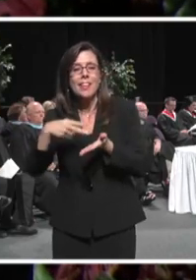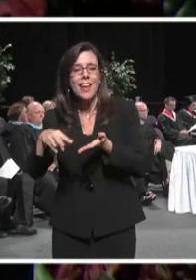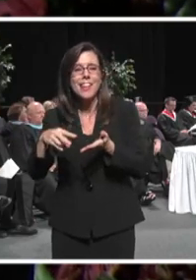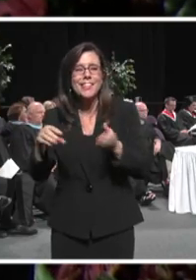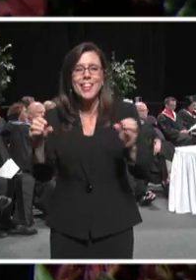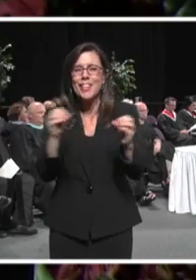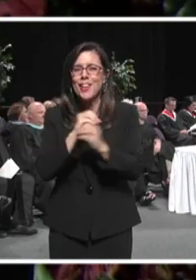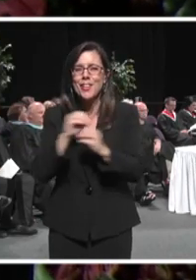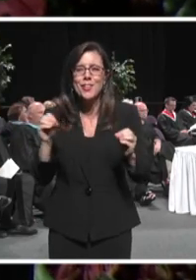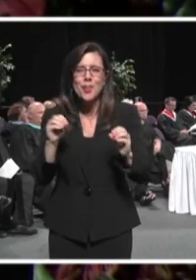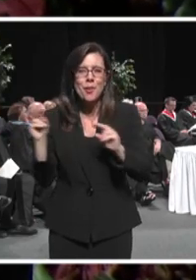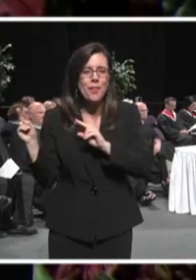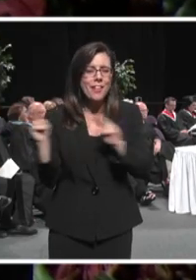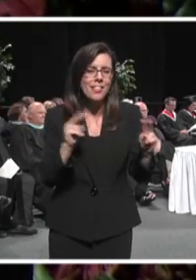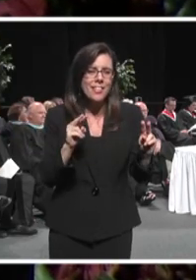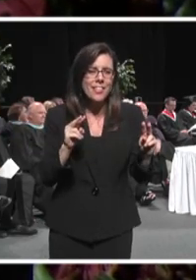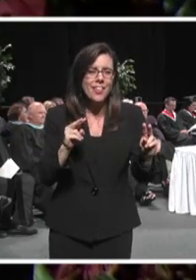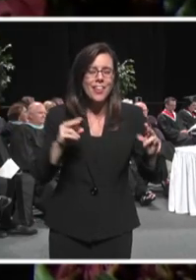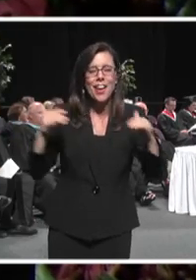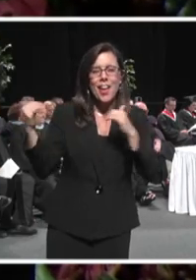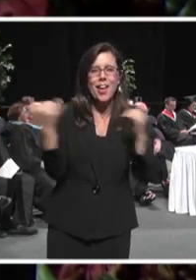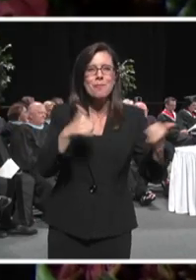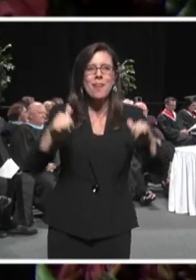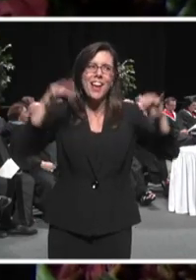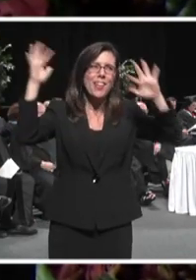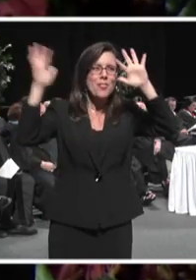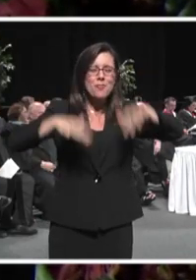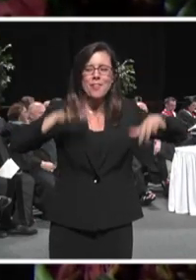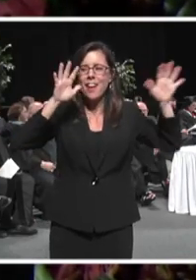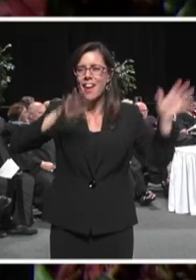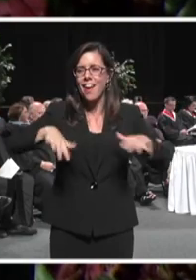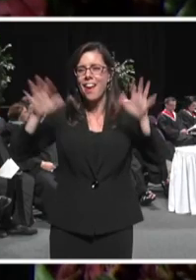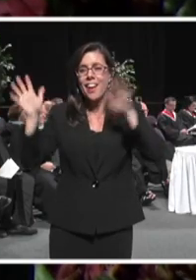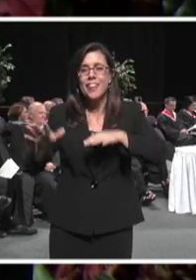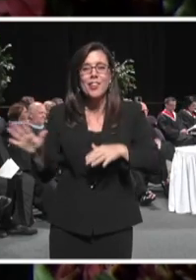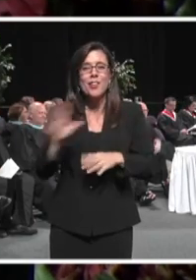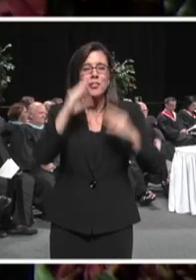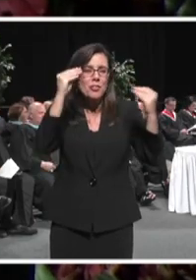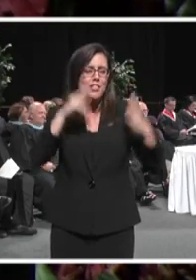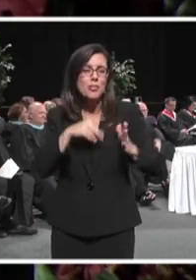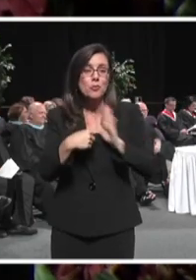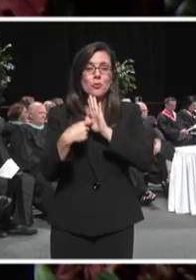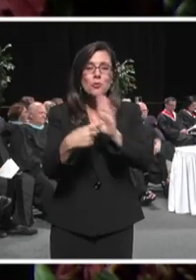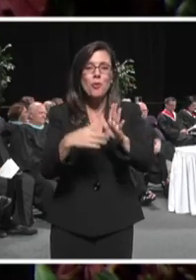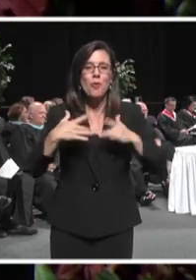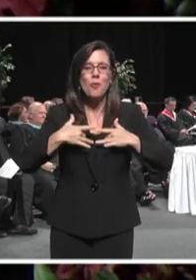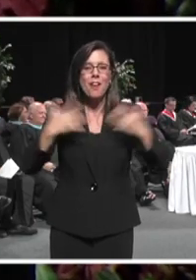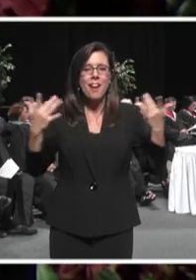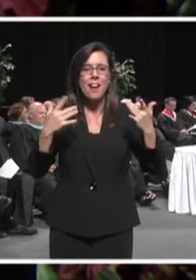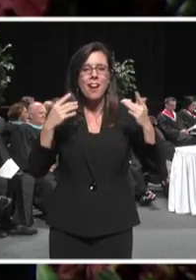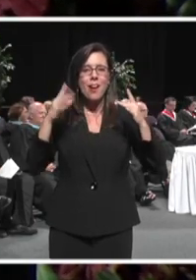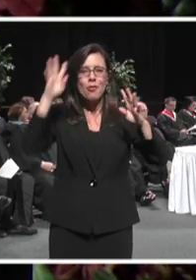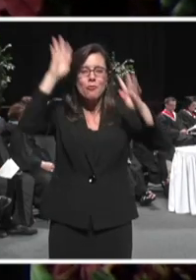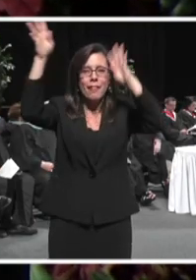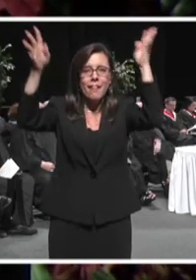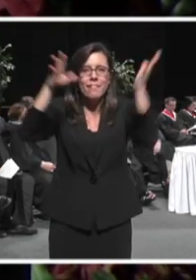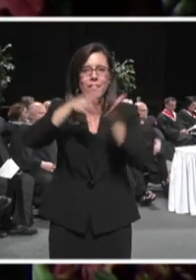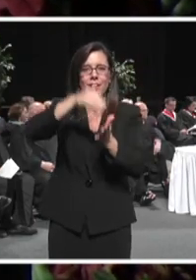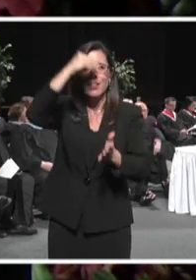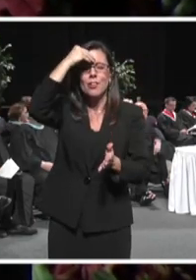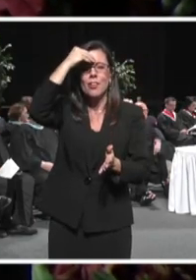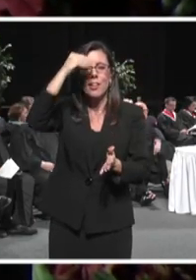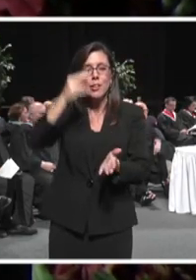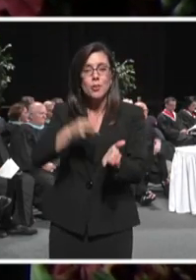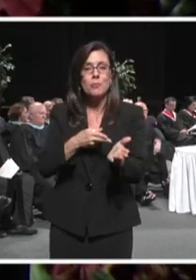no one is watching and play in the rain. Your teachers have shown you the joy of creativity and learning.